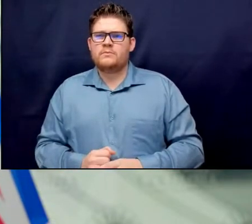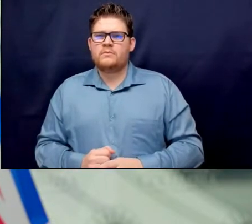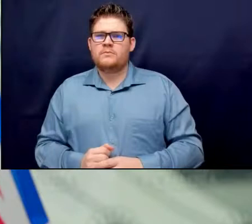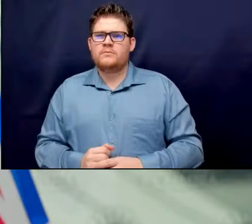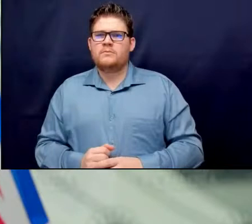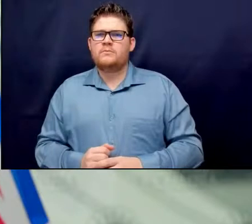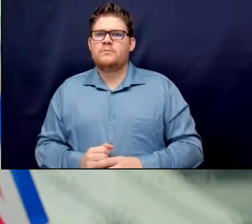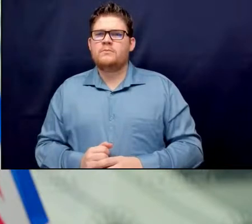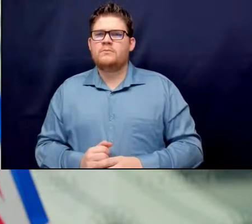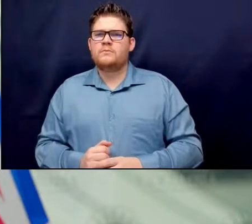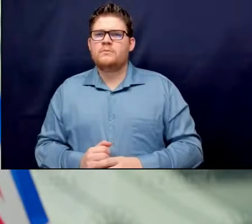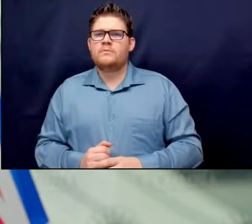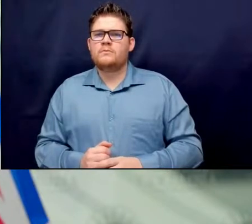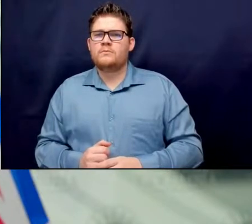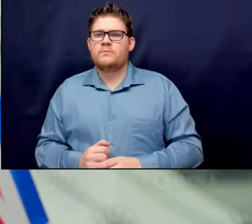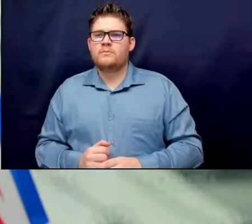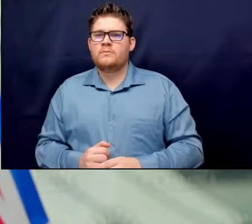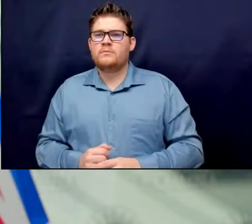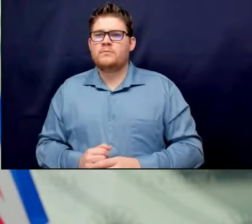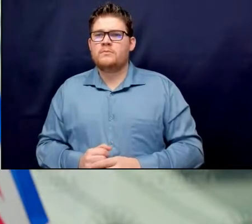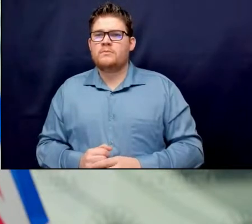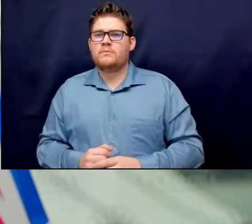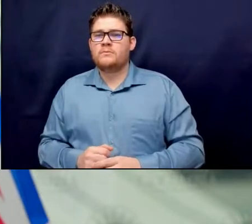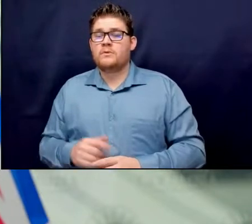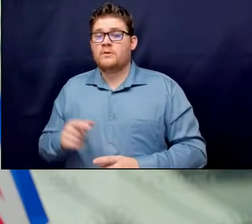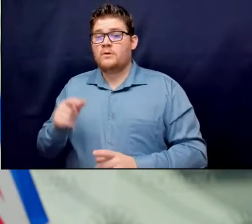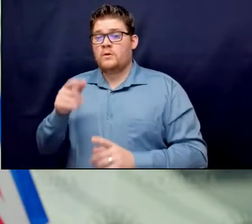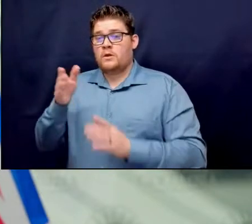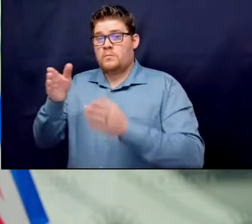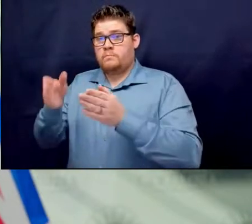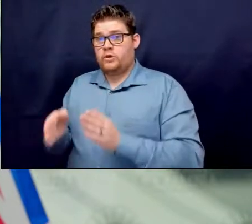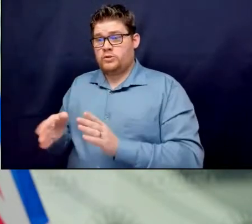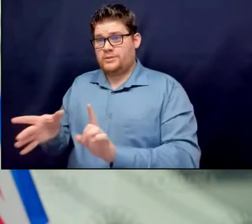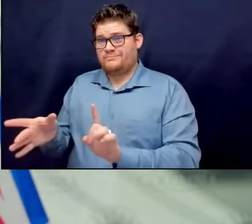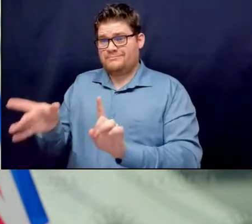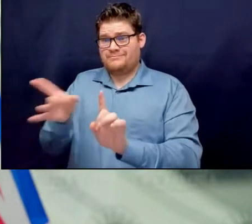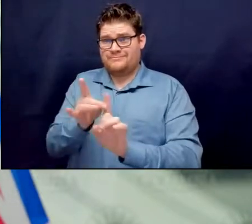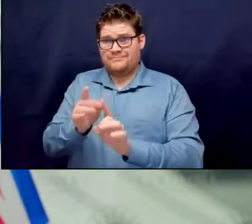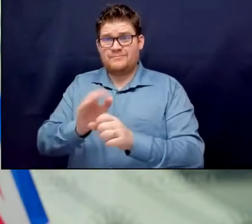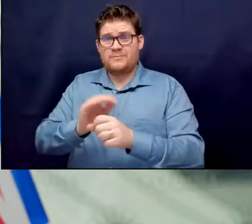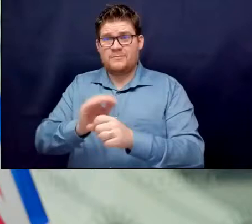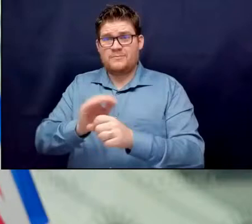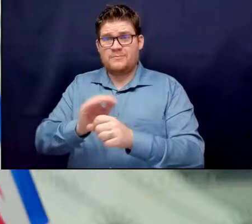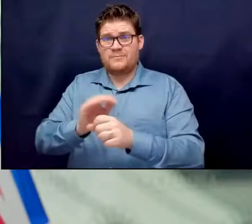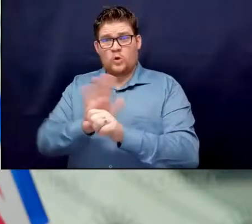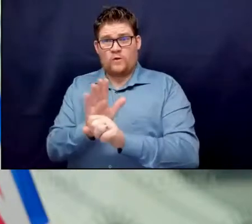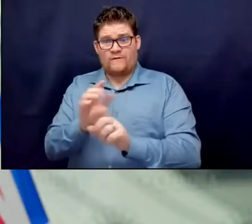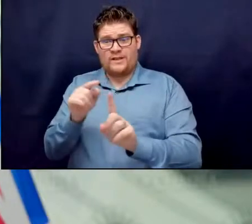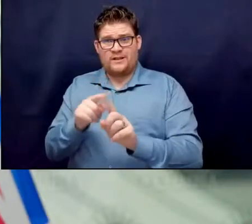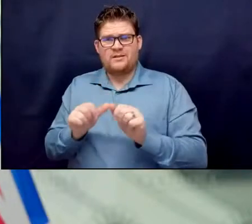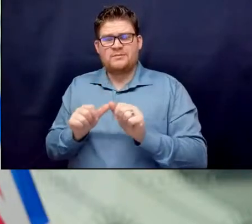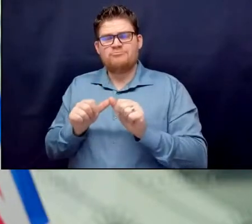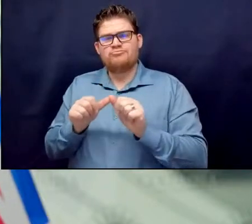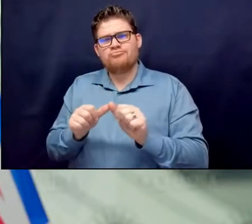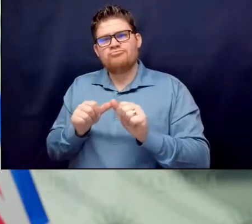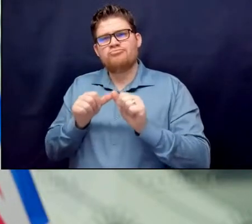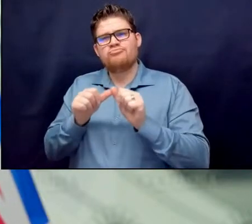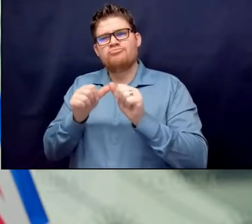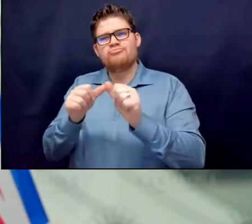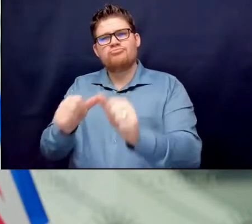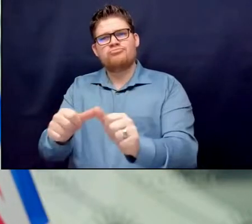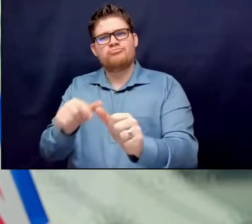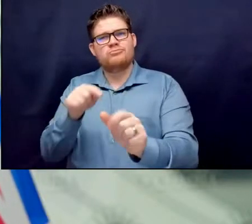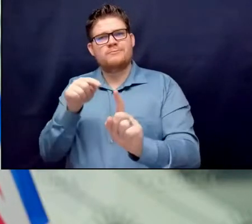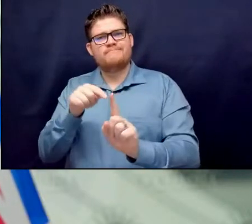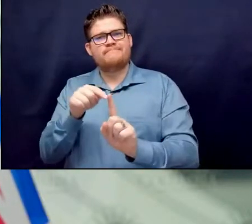or maybe in the future who need to and are unable to work and need to bring in a WCB application and don't have proof that